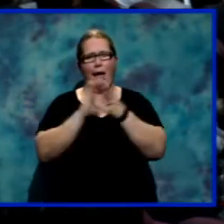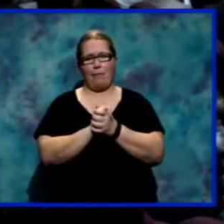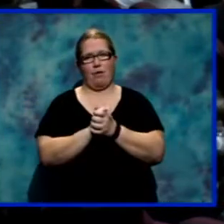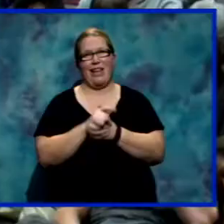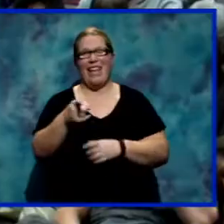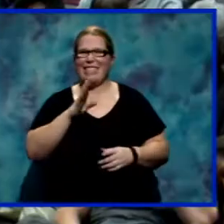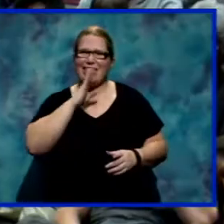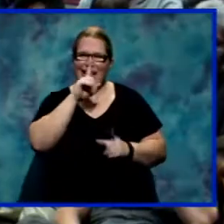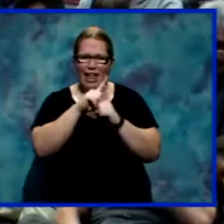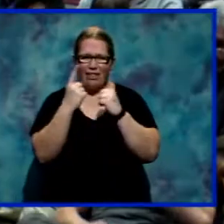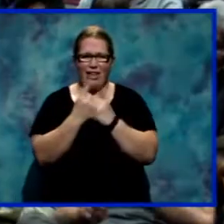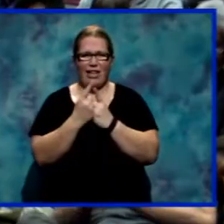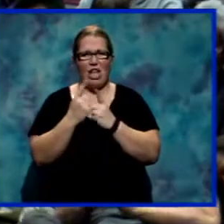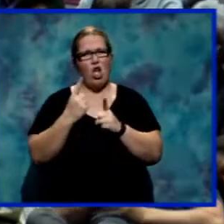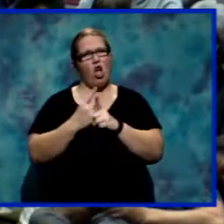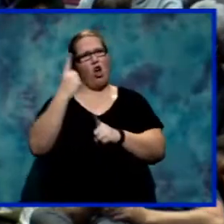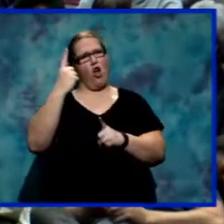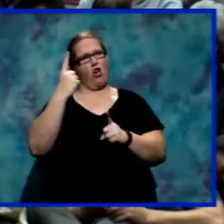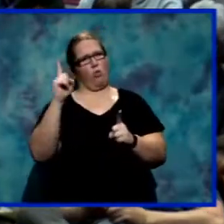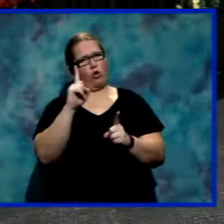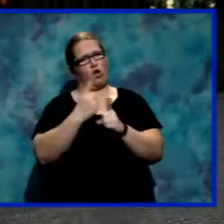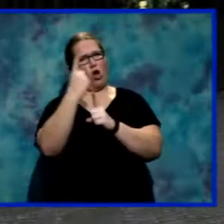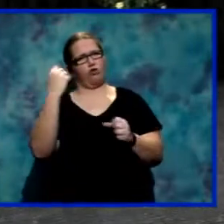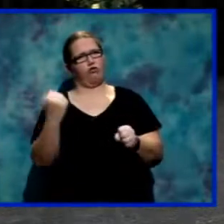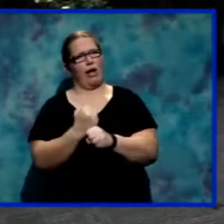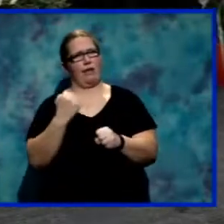that God's creative